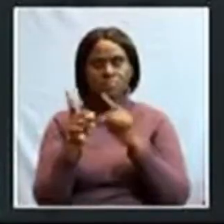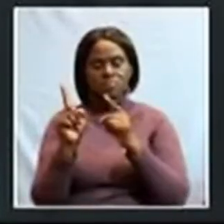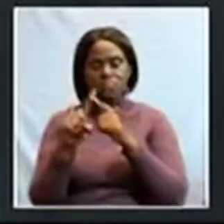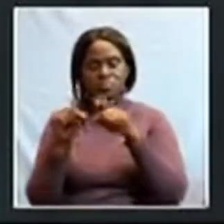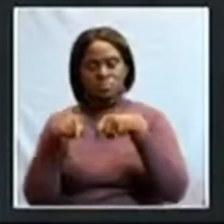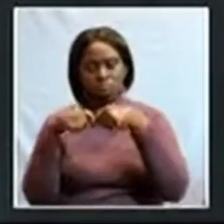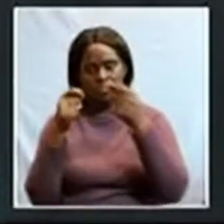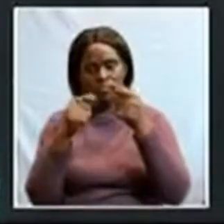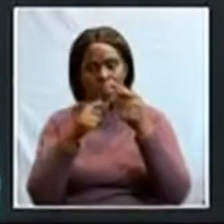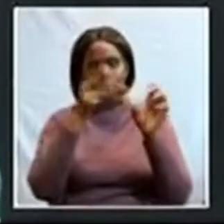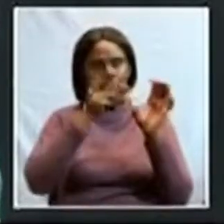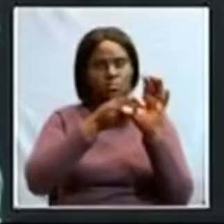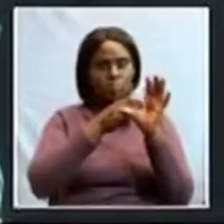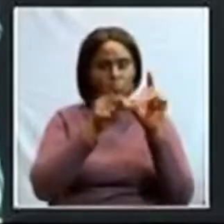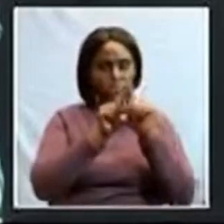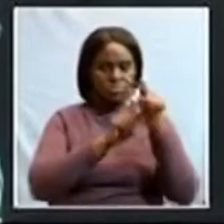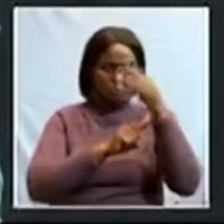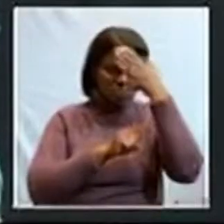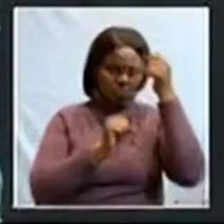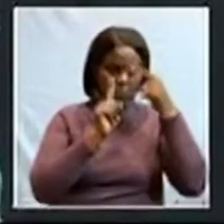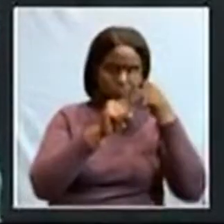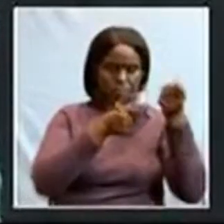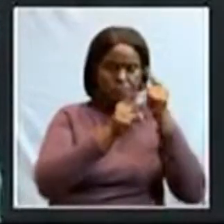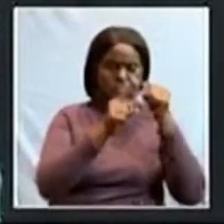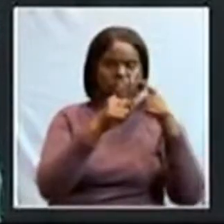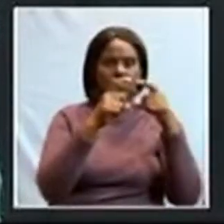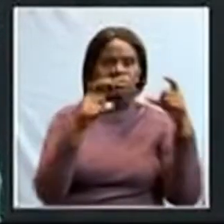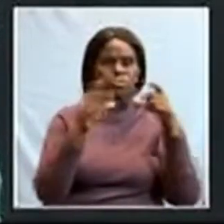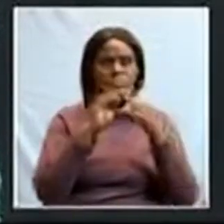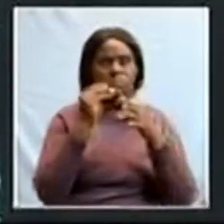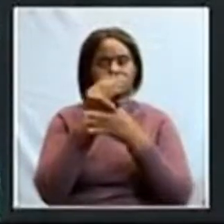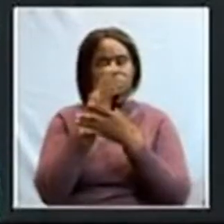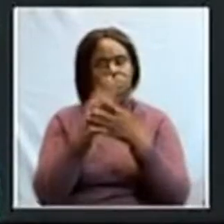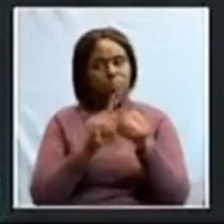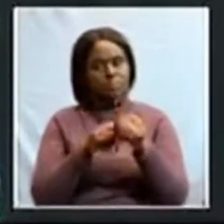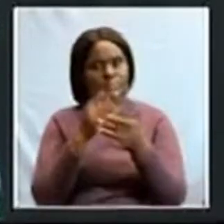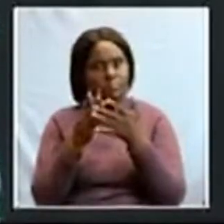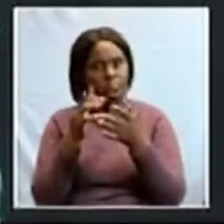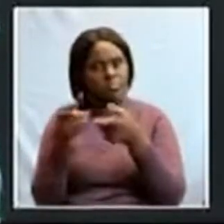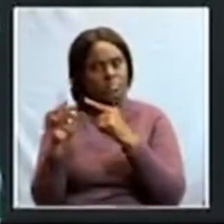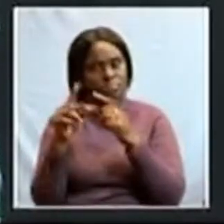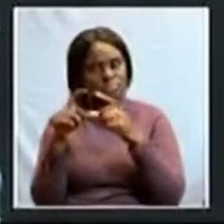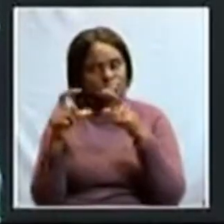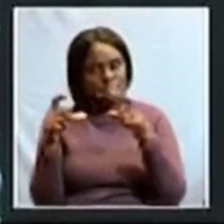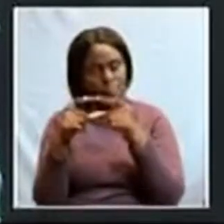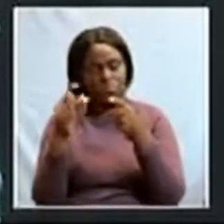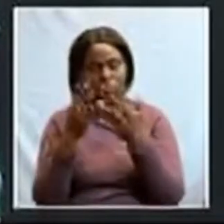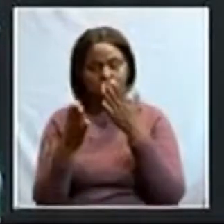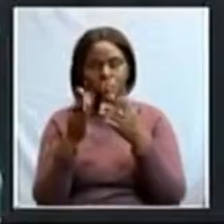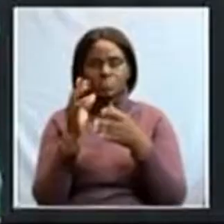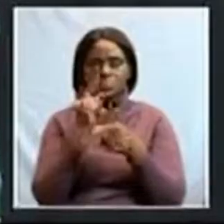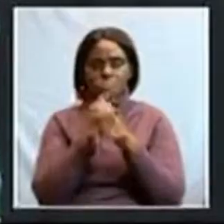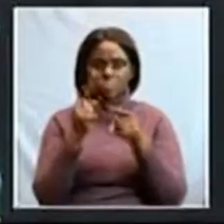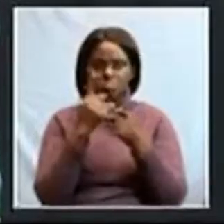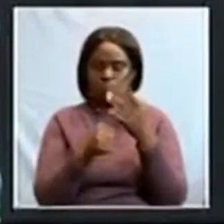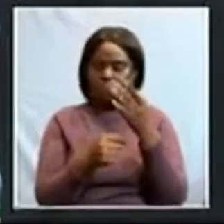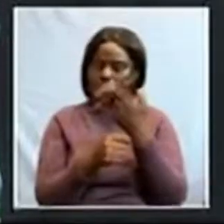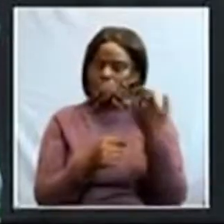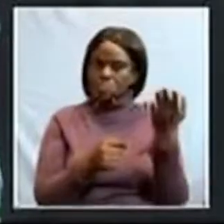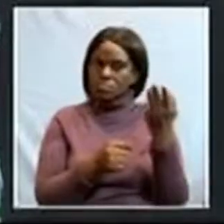issue a few and then forget to get the receipt, or maybe sometimes you get the receipt and then maybe just